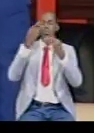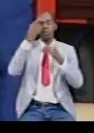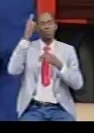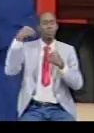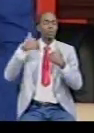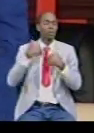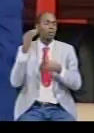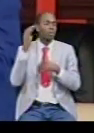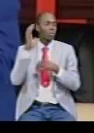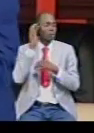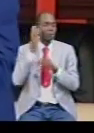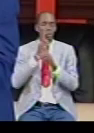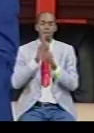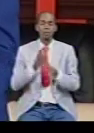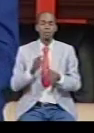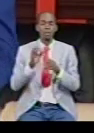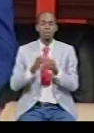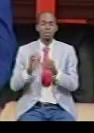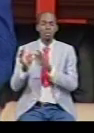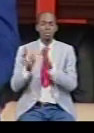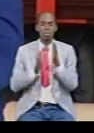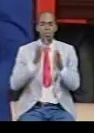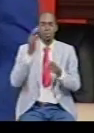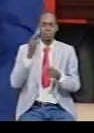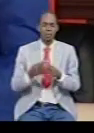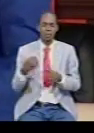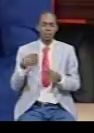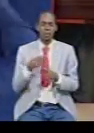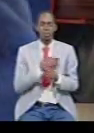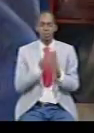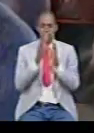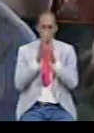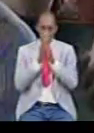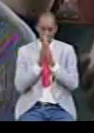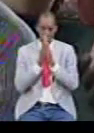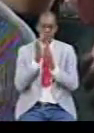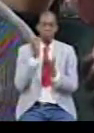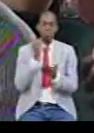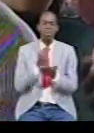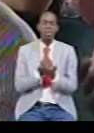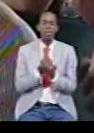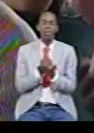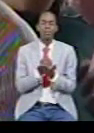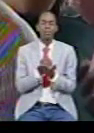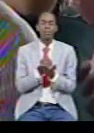answered. In Jesus' name we pray.